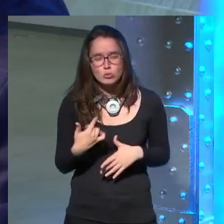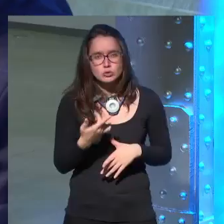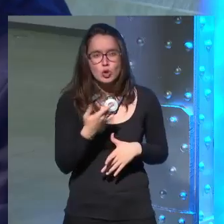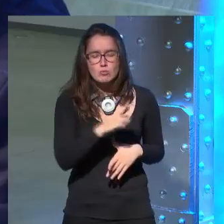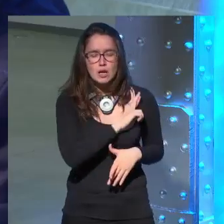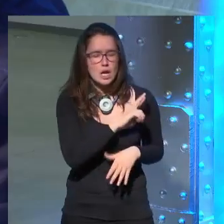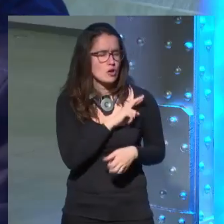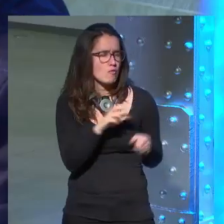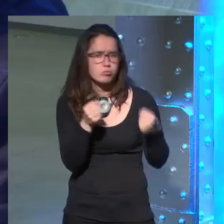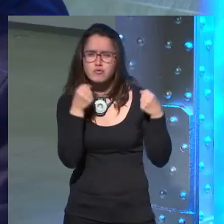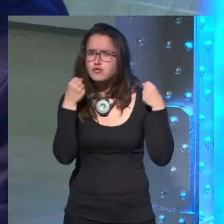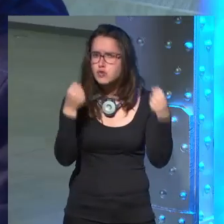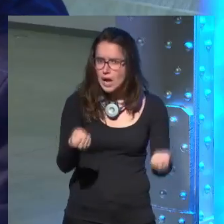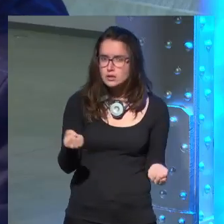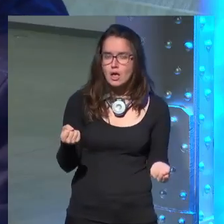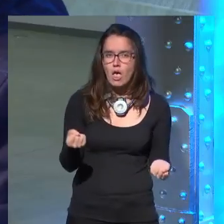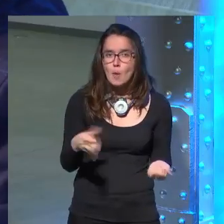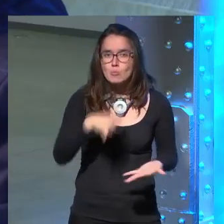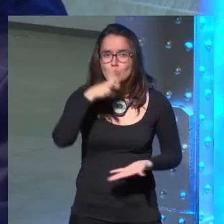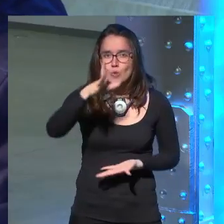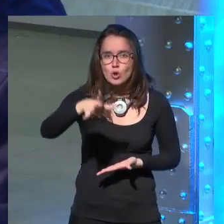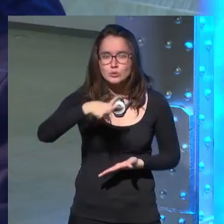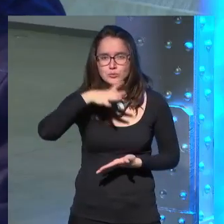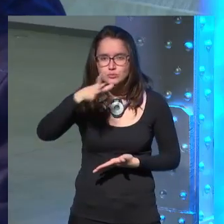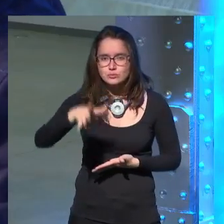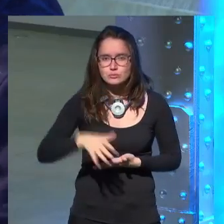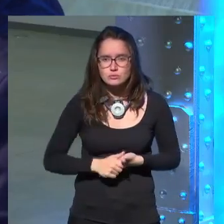And partly it is because of the